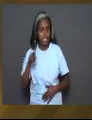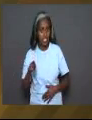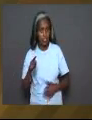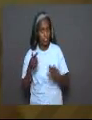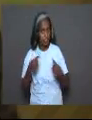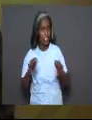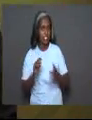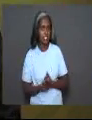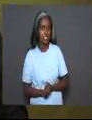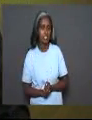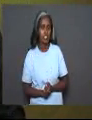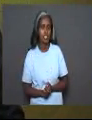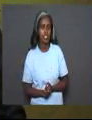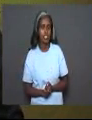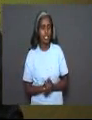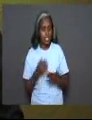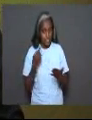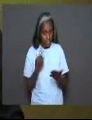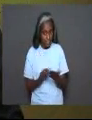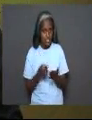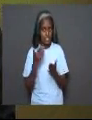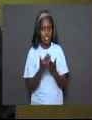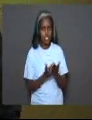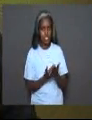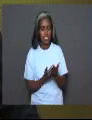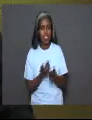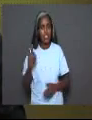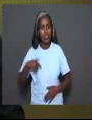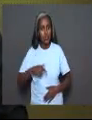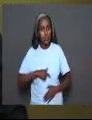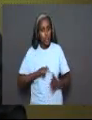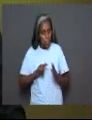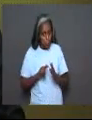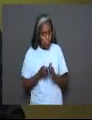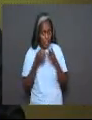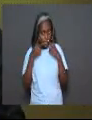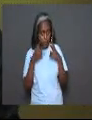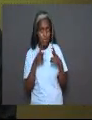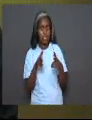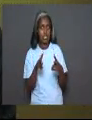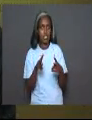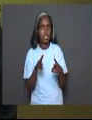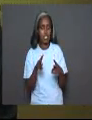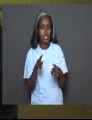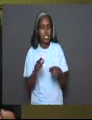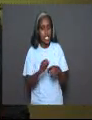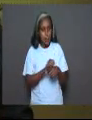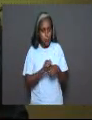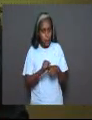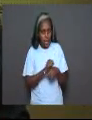tests. In this lesson, we will begin to see the